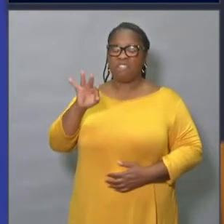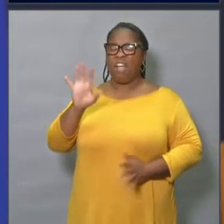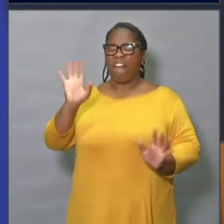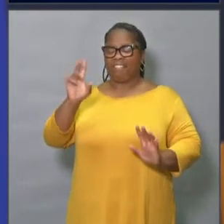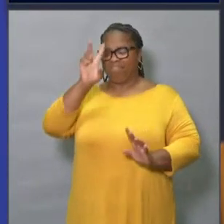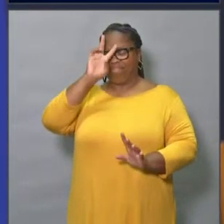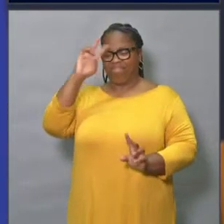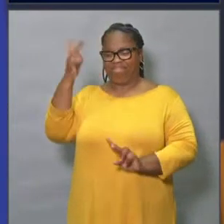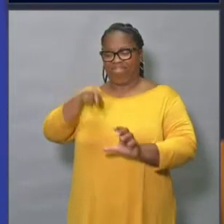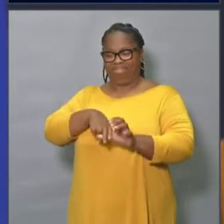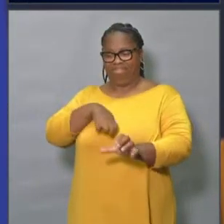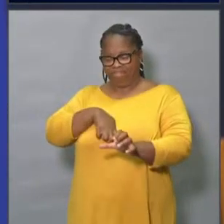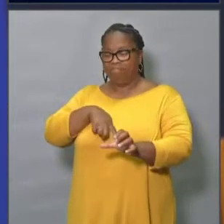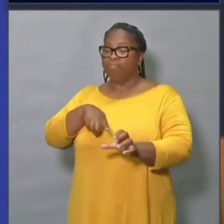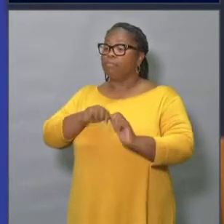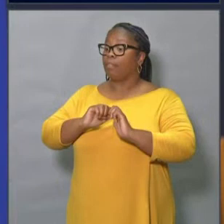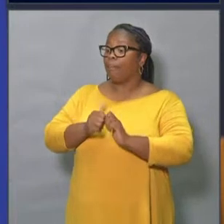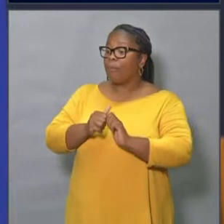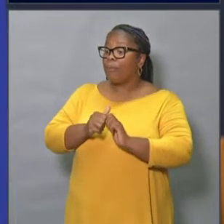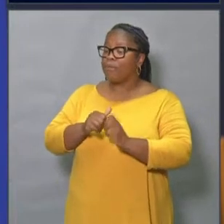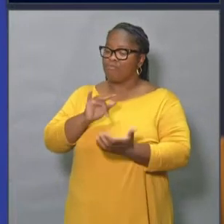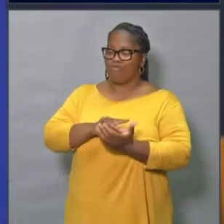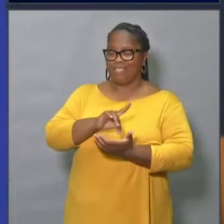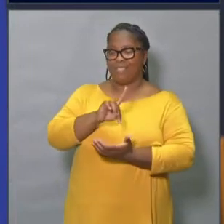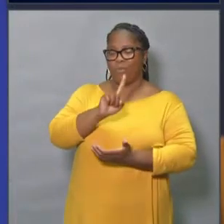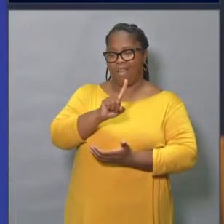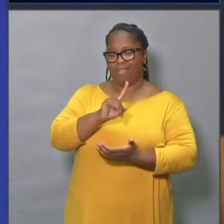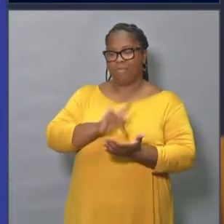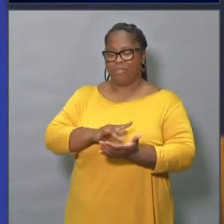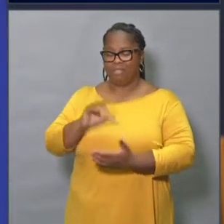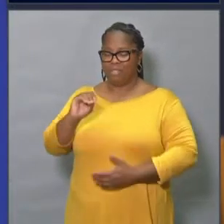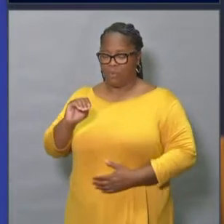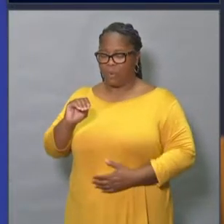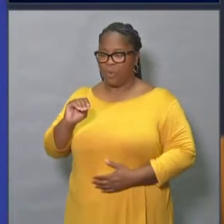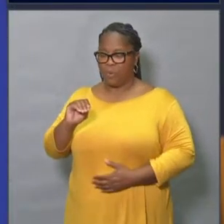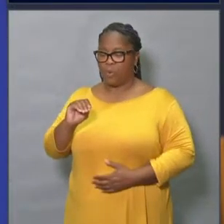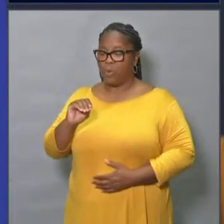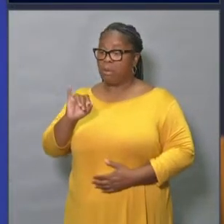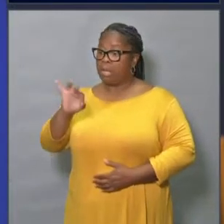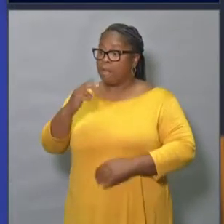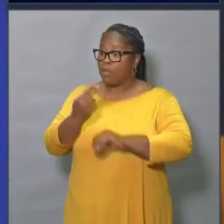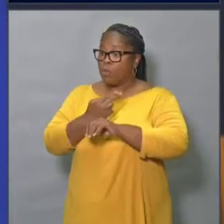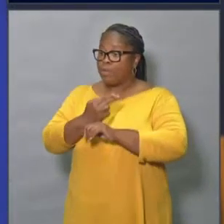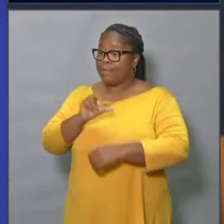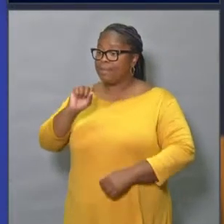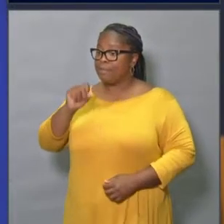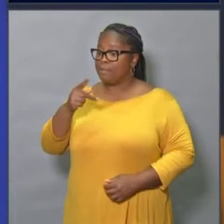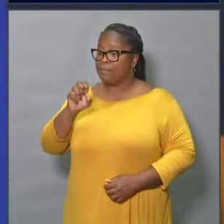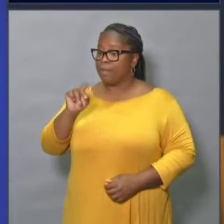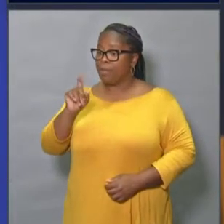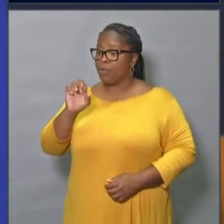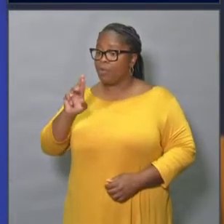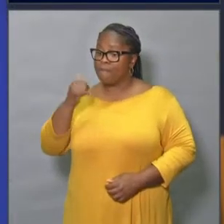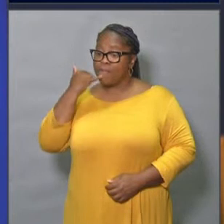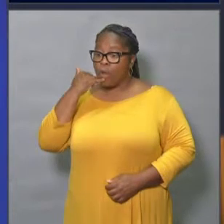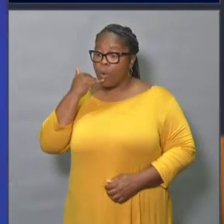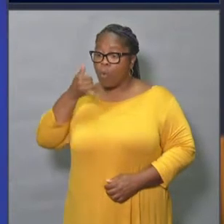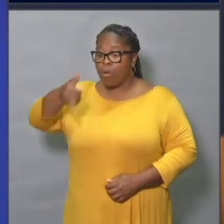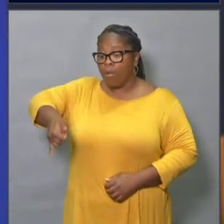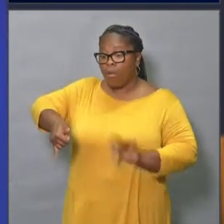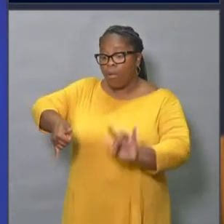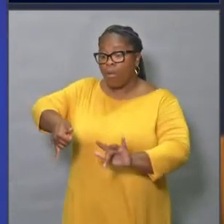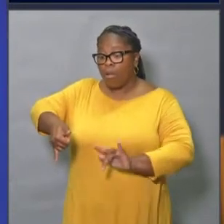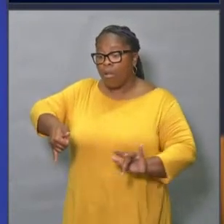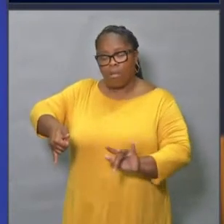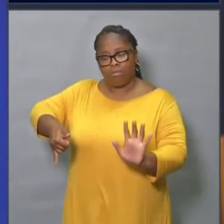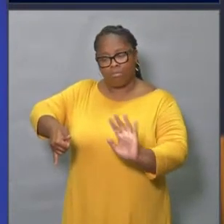your question at any time by repeating the 1-0 command. If you're using a speakerphone, please pick up the handset